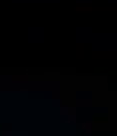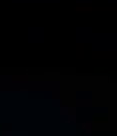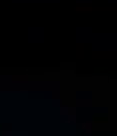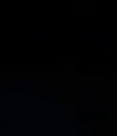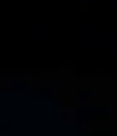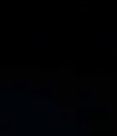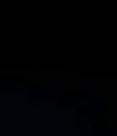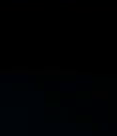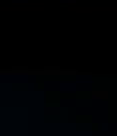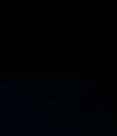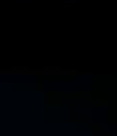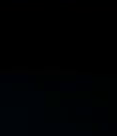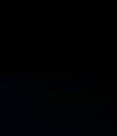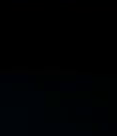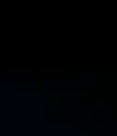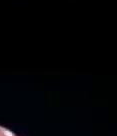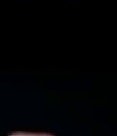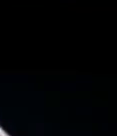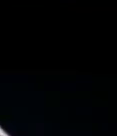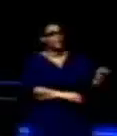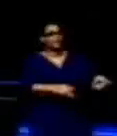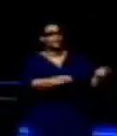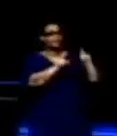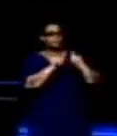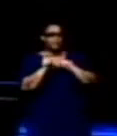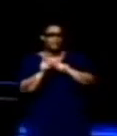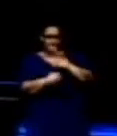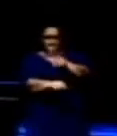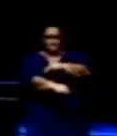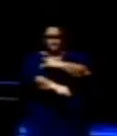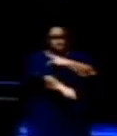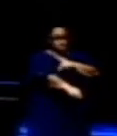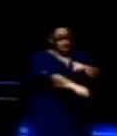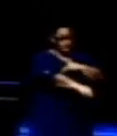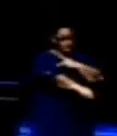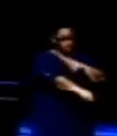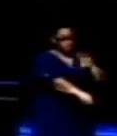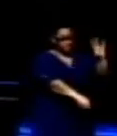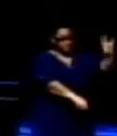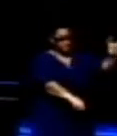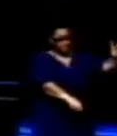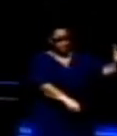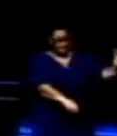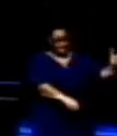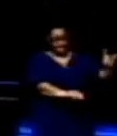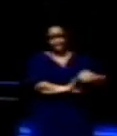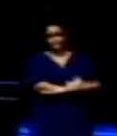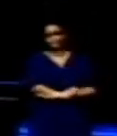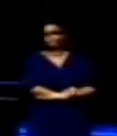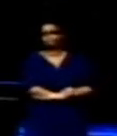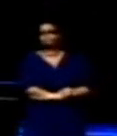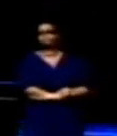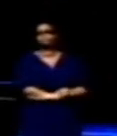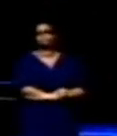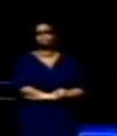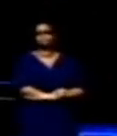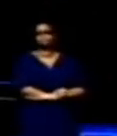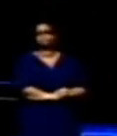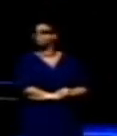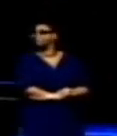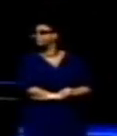Mark, give me Psalm 78 back up in the New Living Translation.